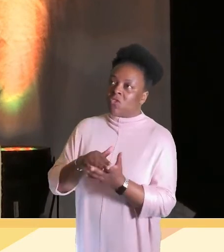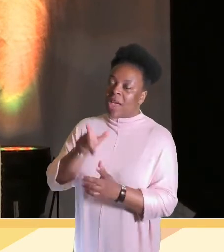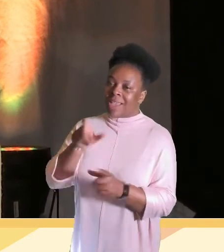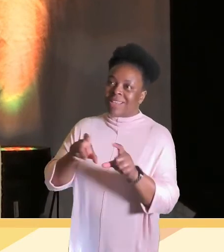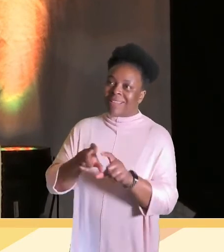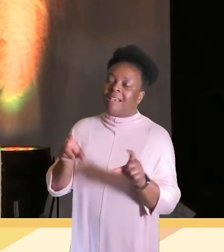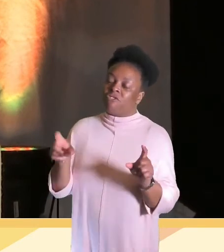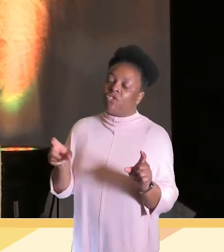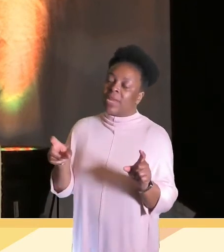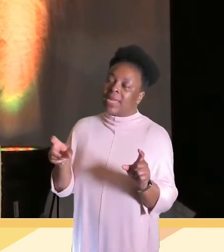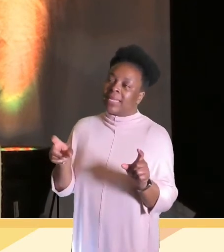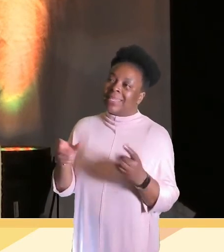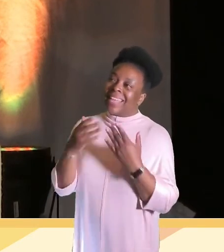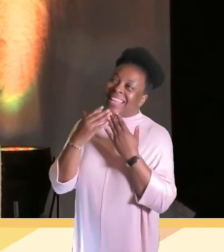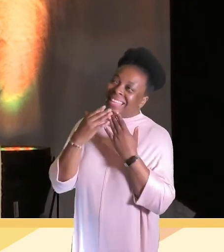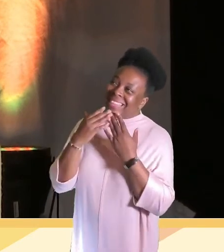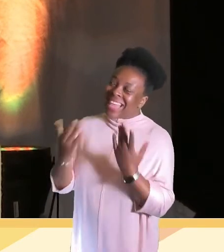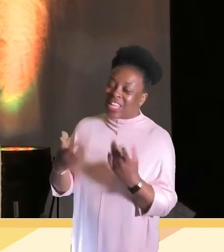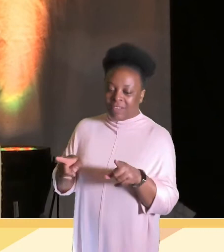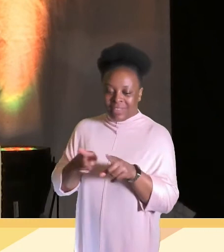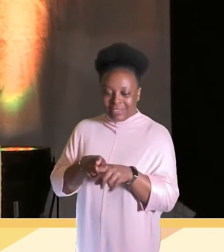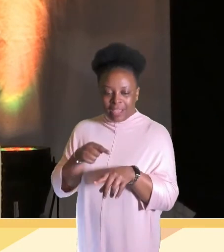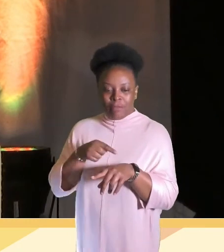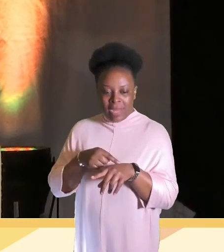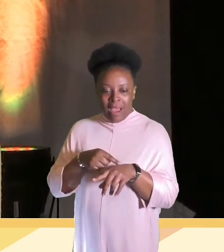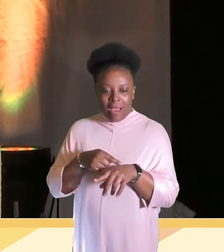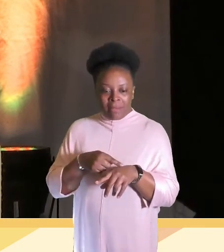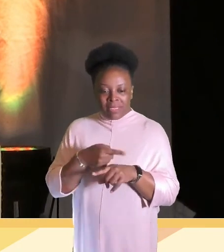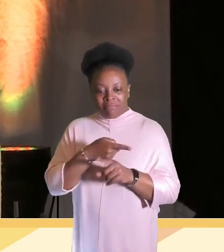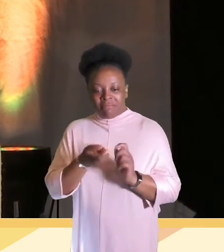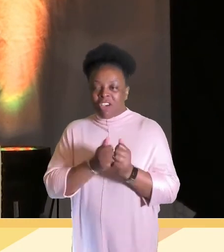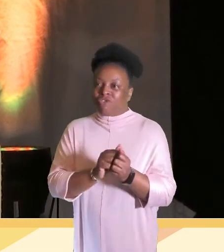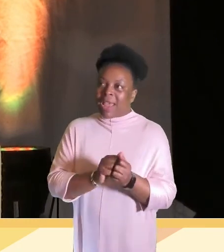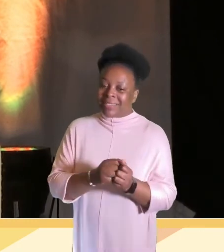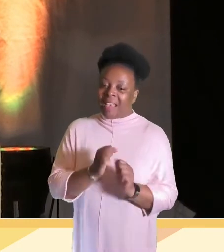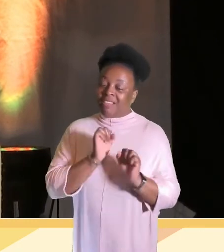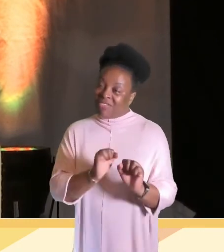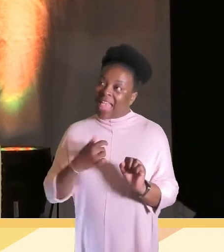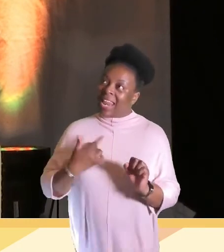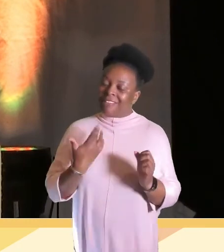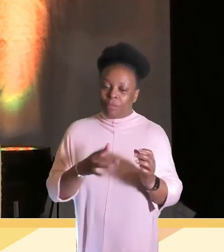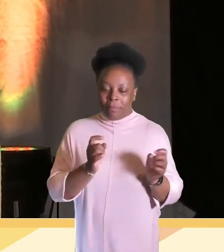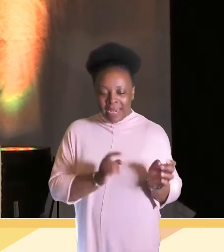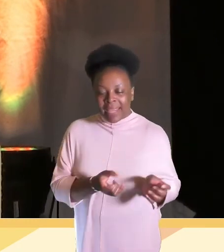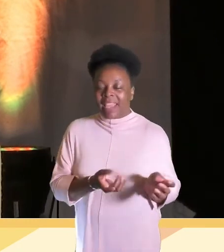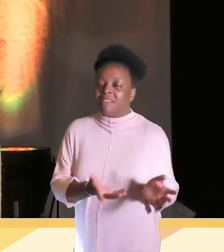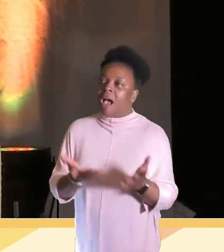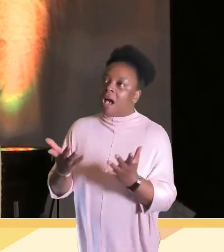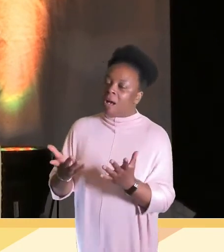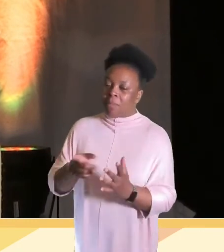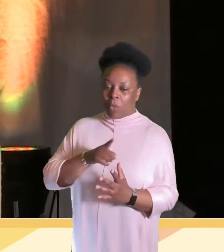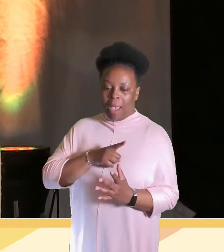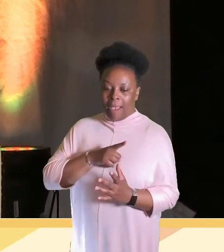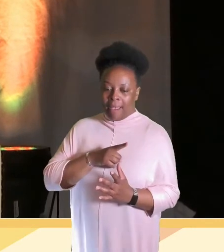times when these friends have willingly laid down their lives in service of others, for help given